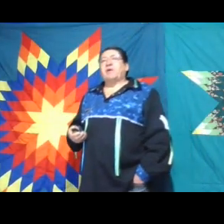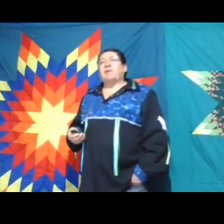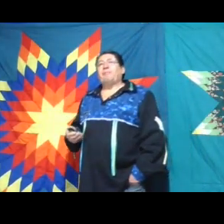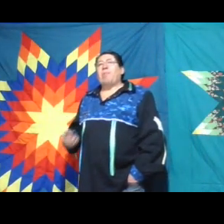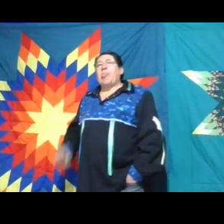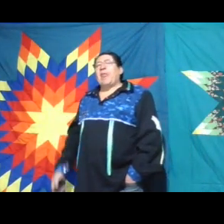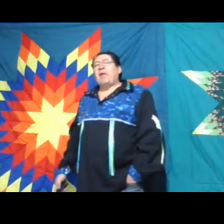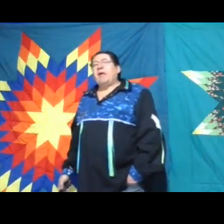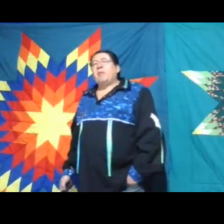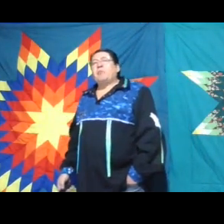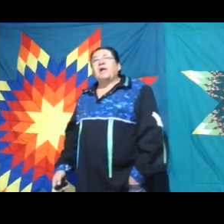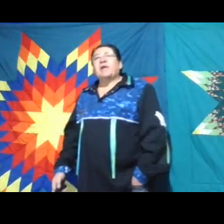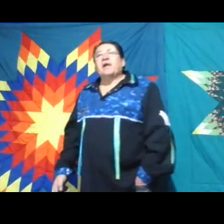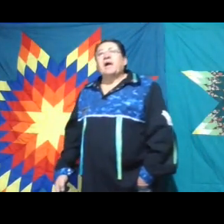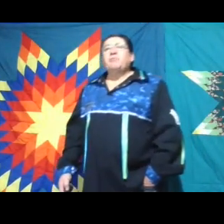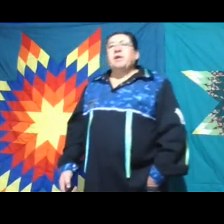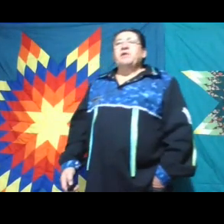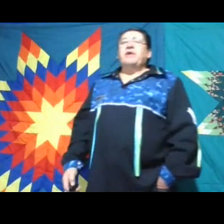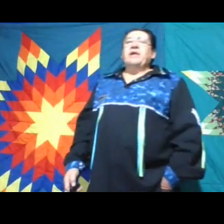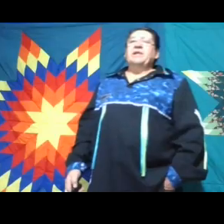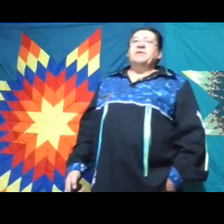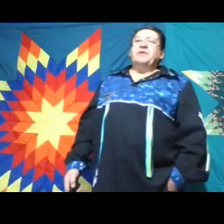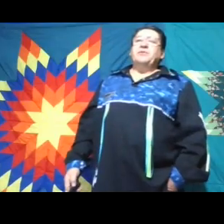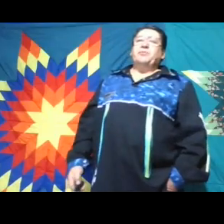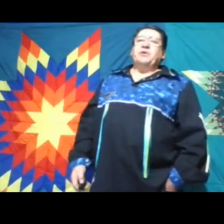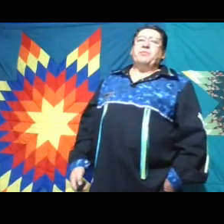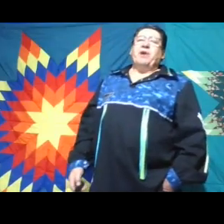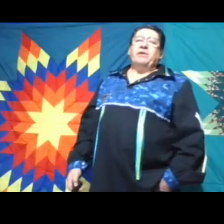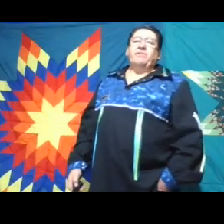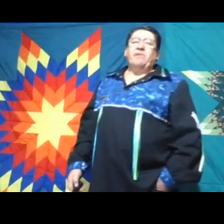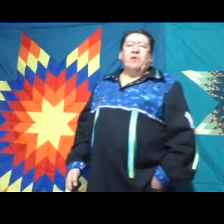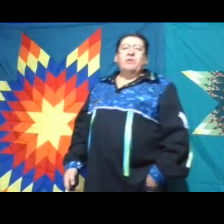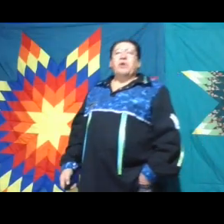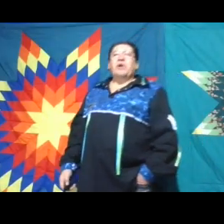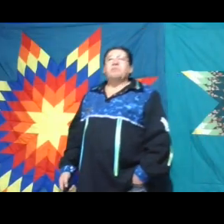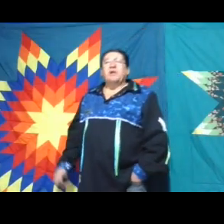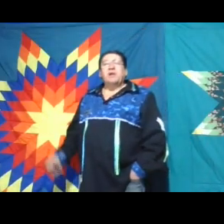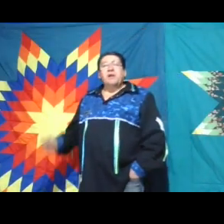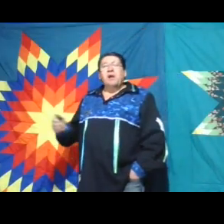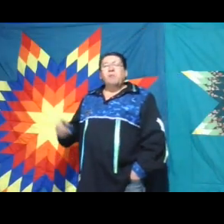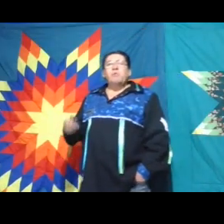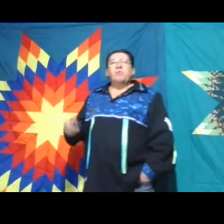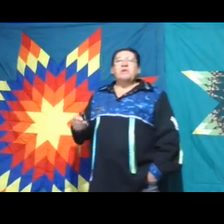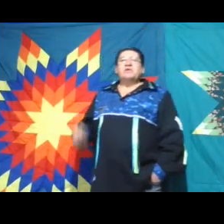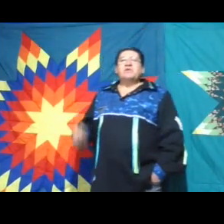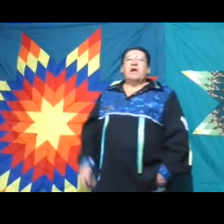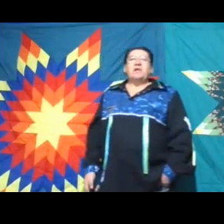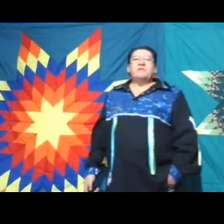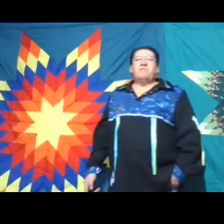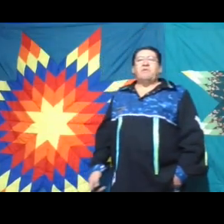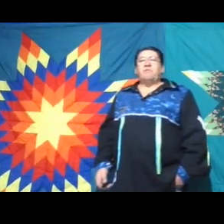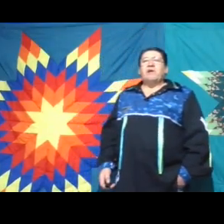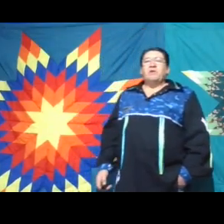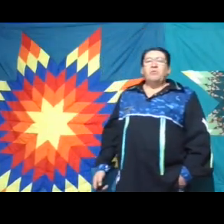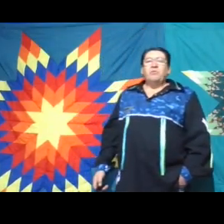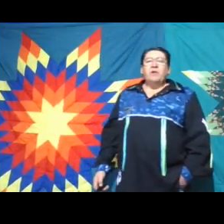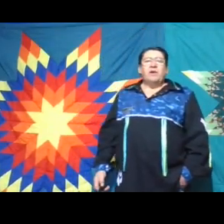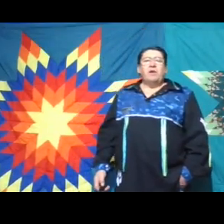specific. But at a company or industry perspective, I want to bring up the #1 challenge